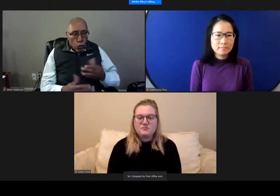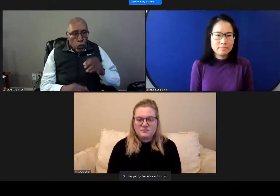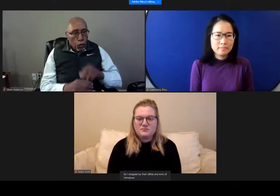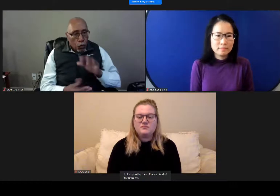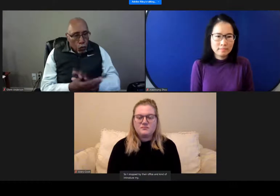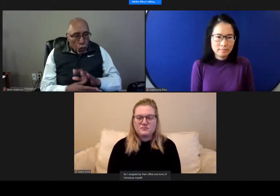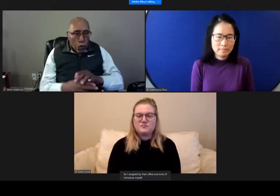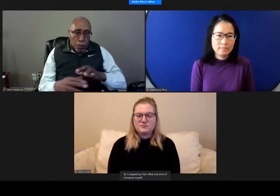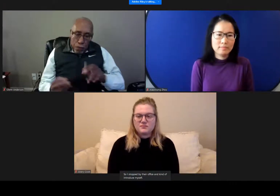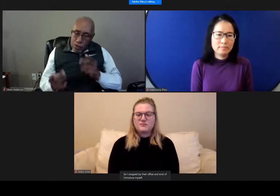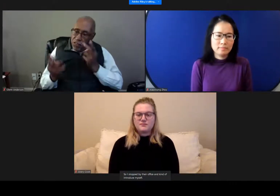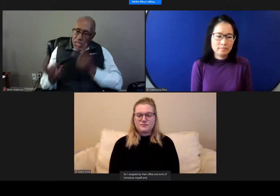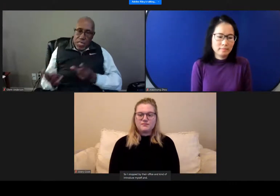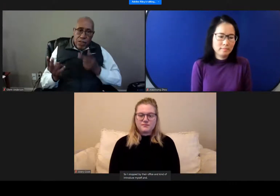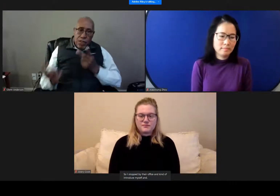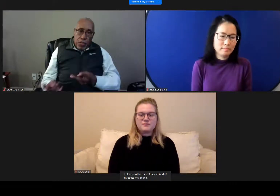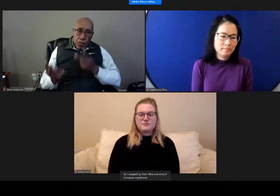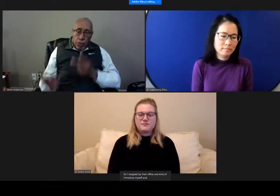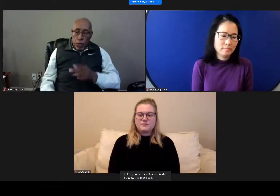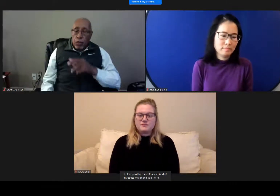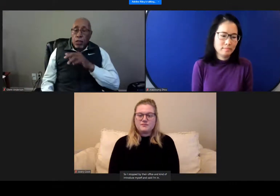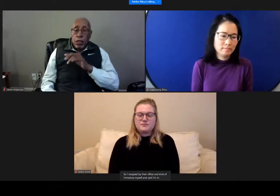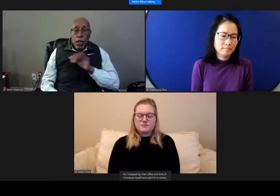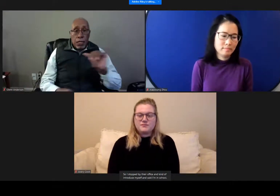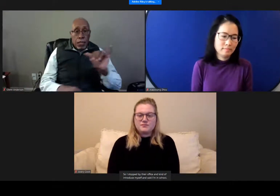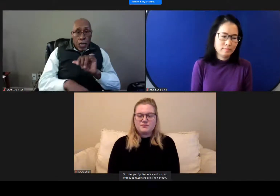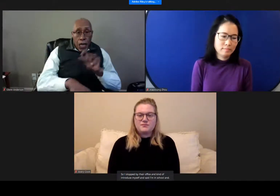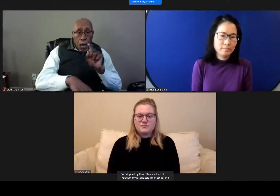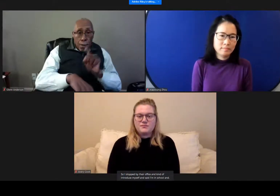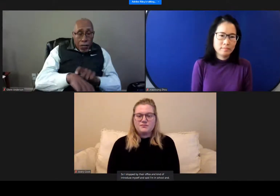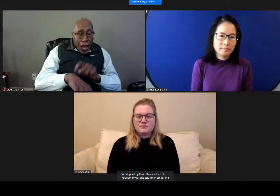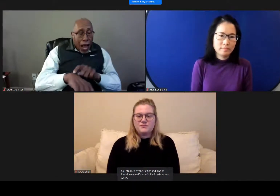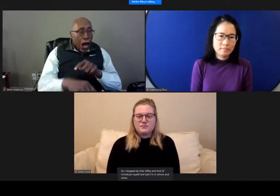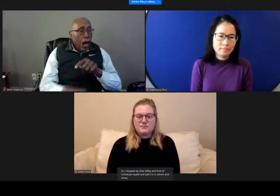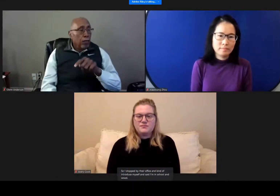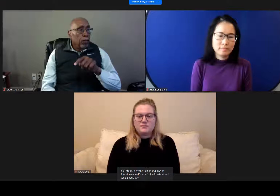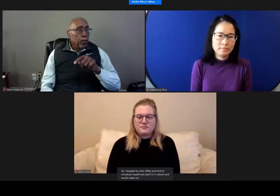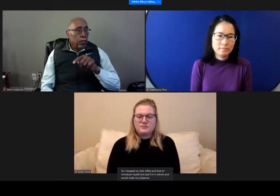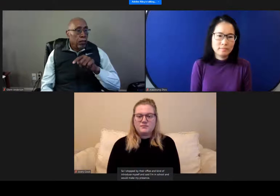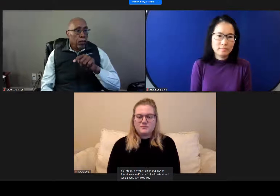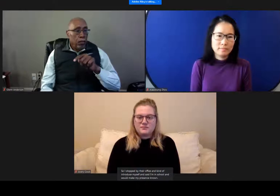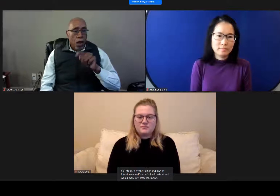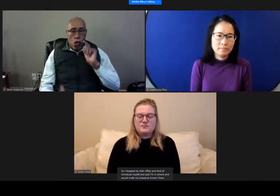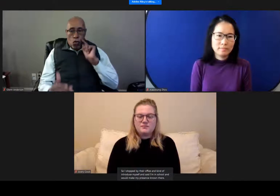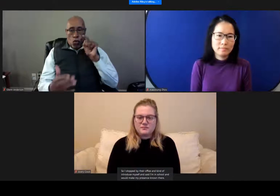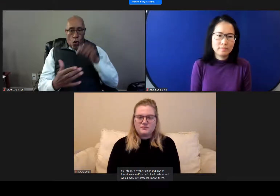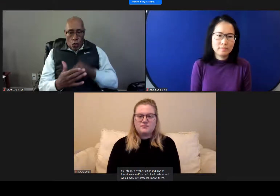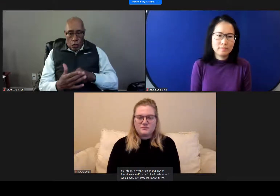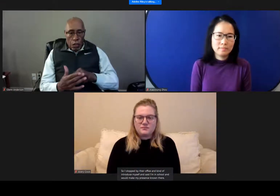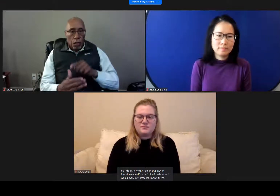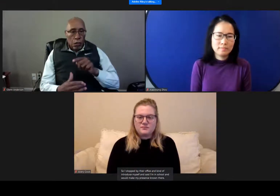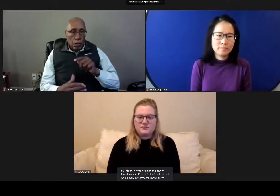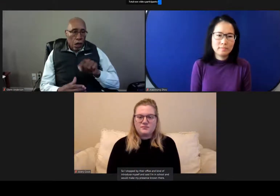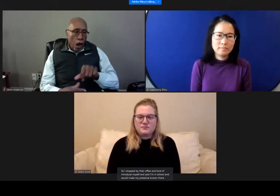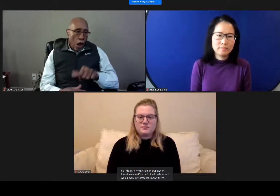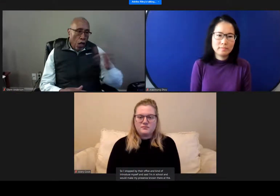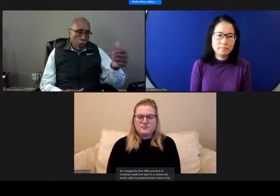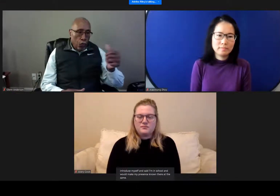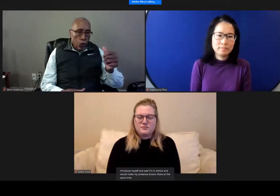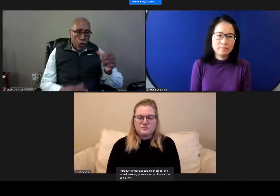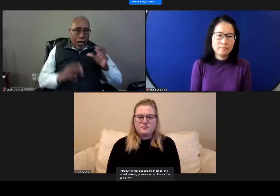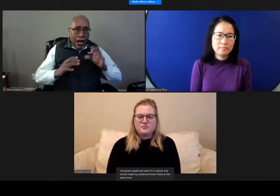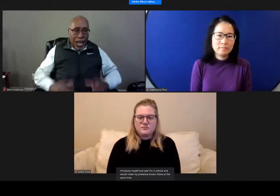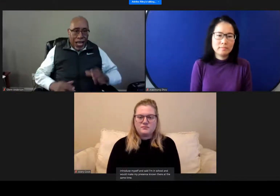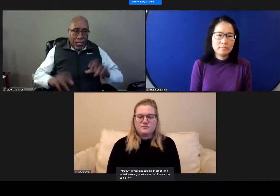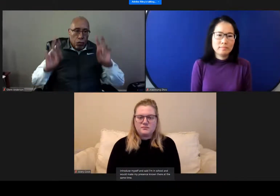introduced myself and said I'm in school, and would make my presence known there. At the same